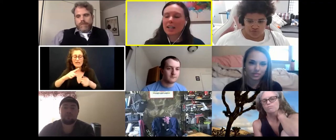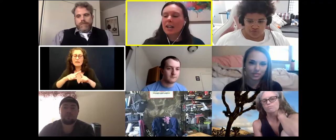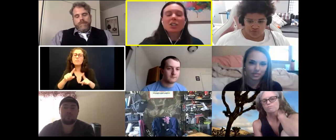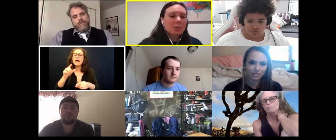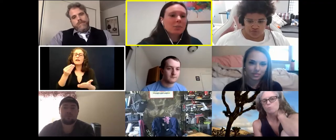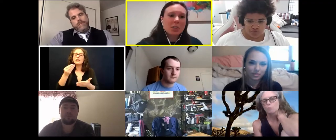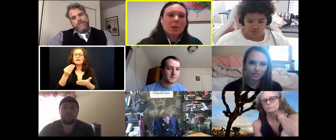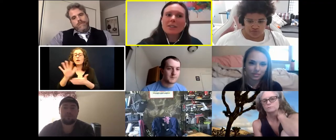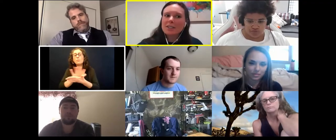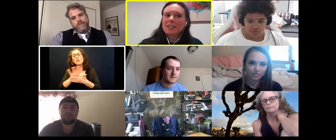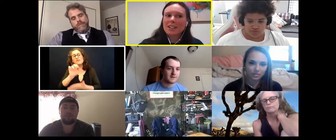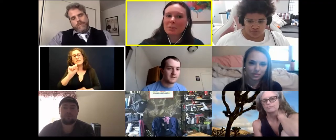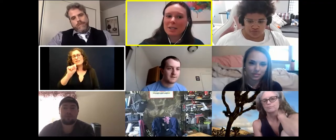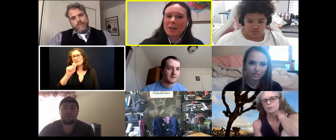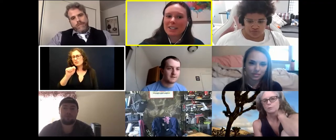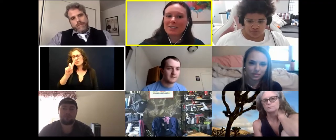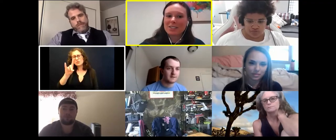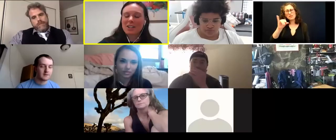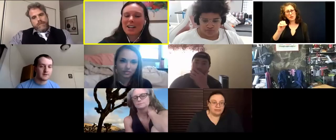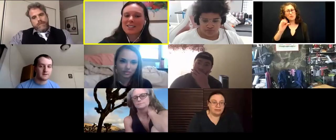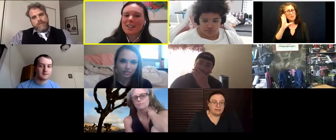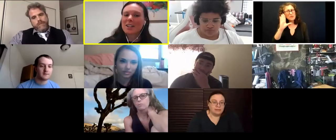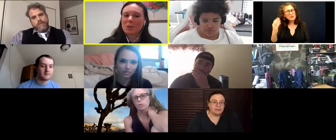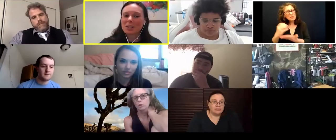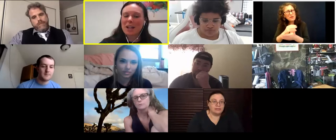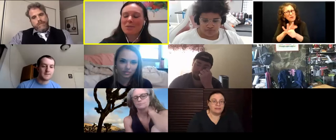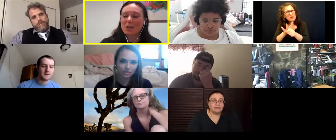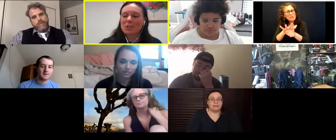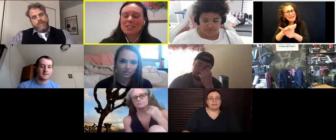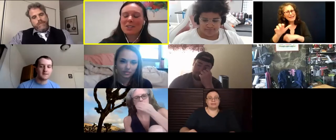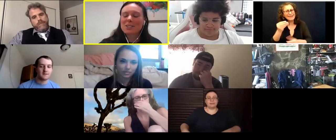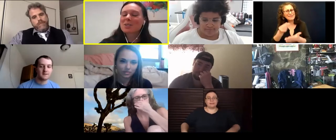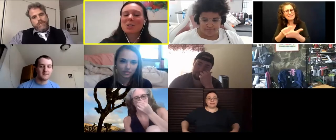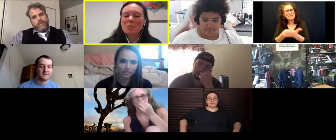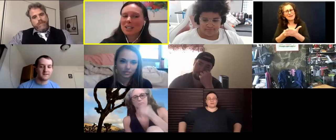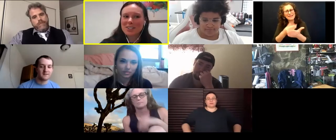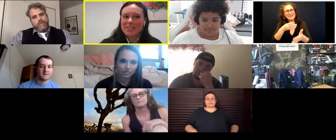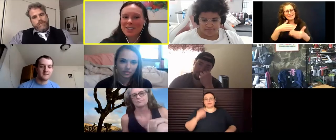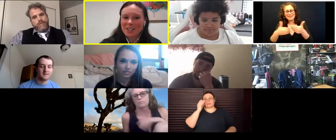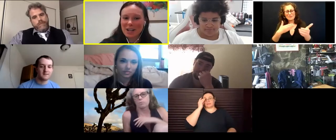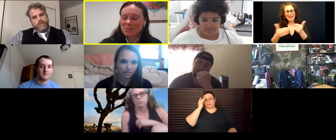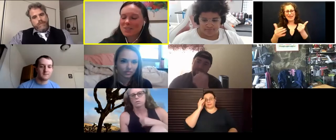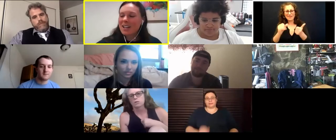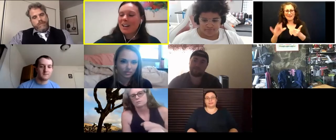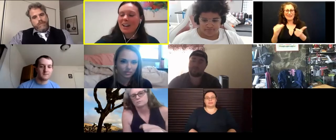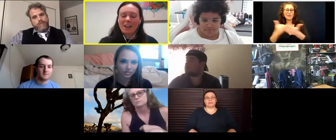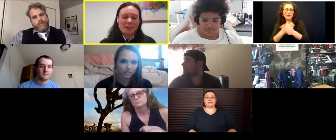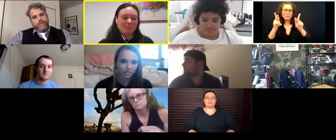like, you're probably still going to get your money back, even if you cast an unknown in that role, because you've got so many other star